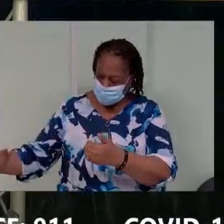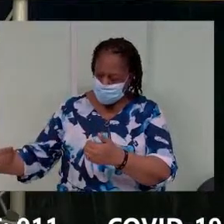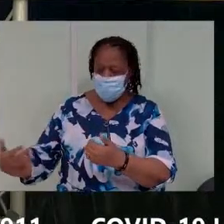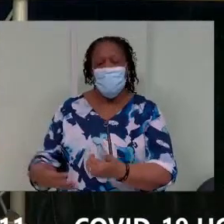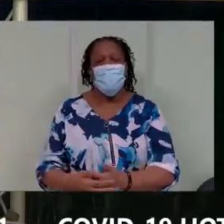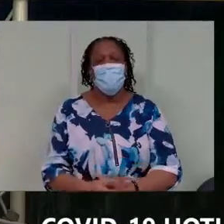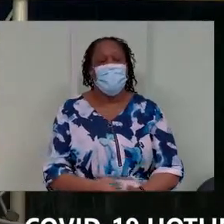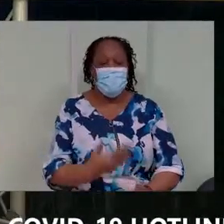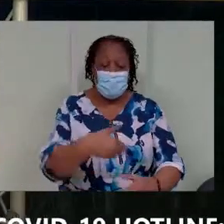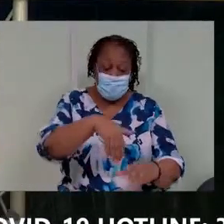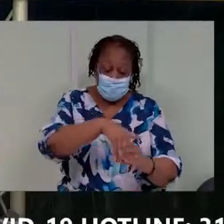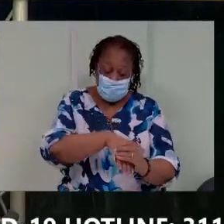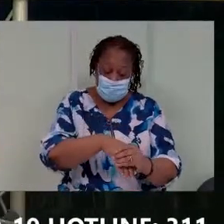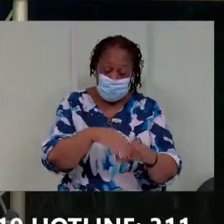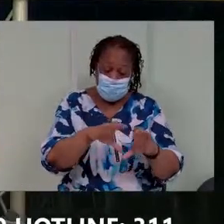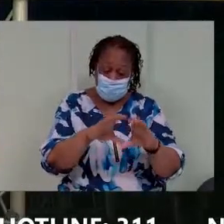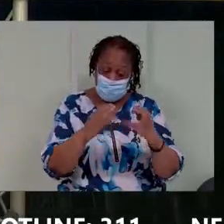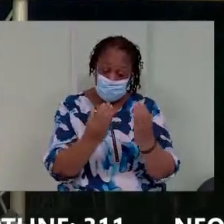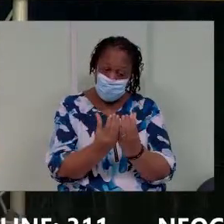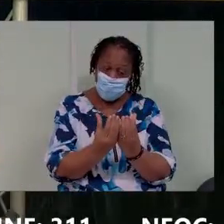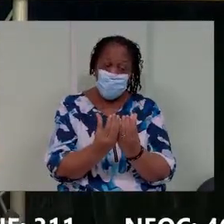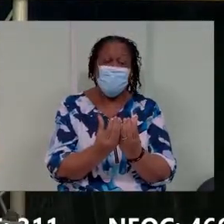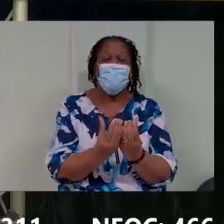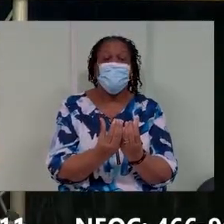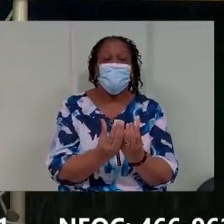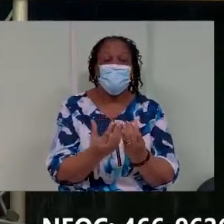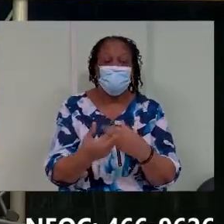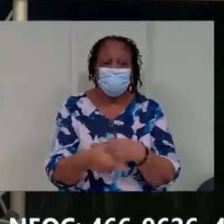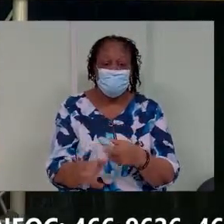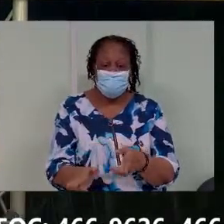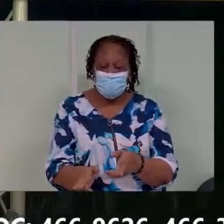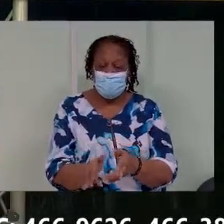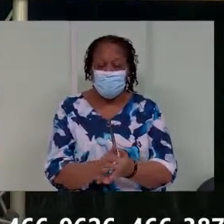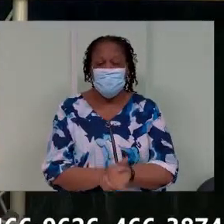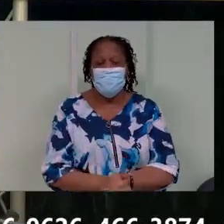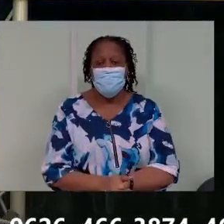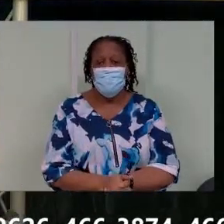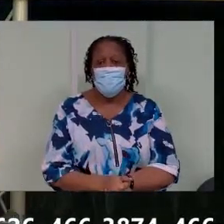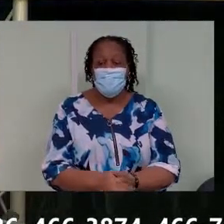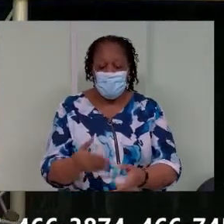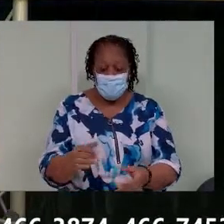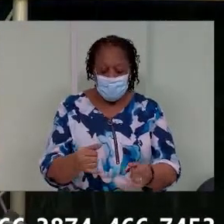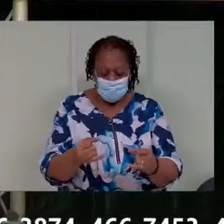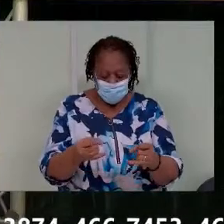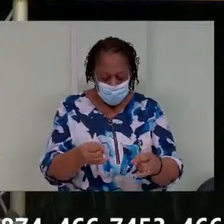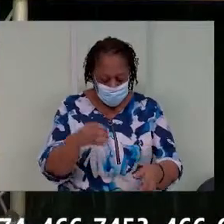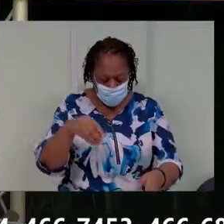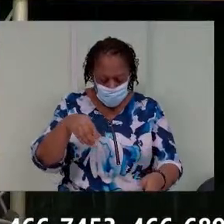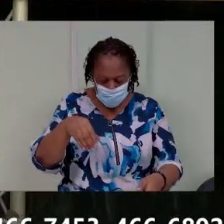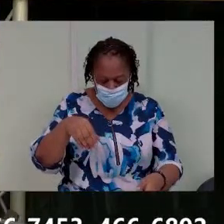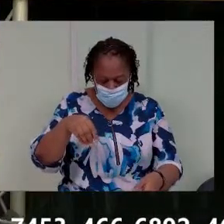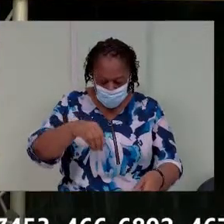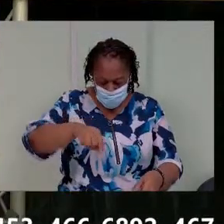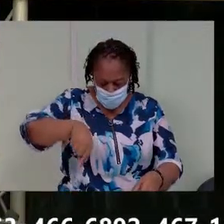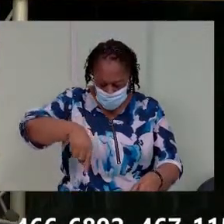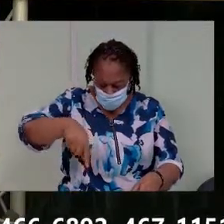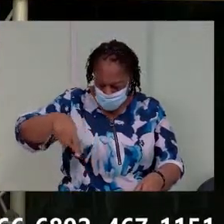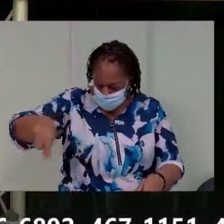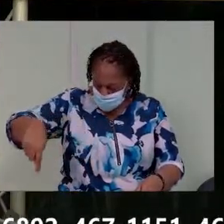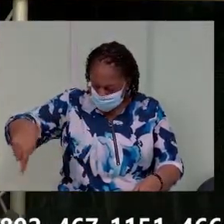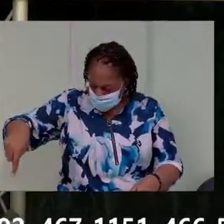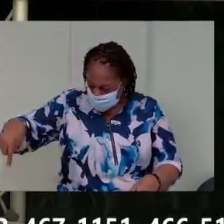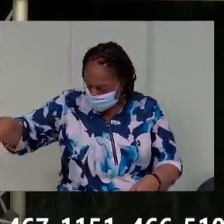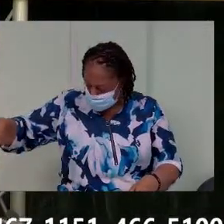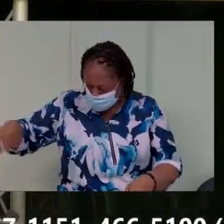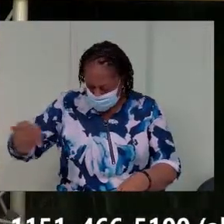to inside and outside classrooms, distance markers for the dropping off or picking up of